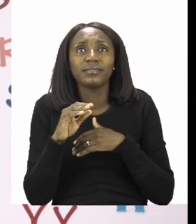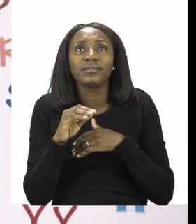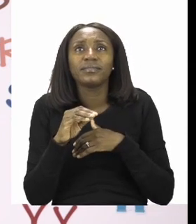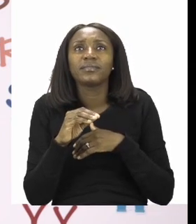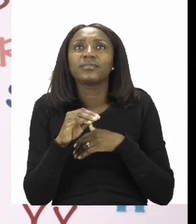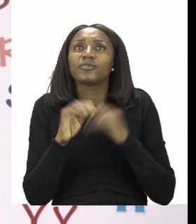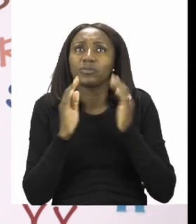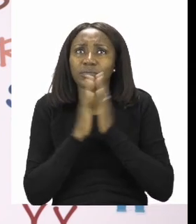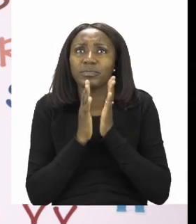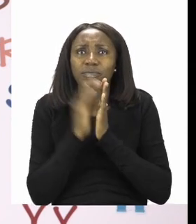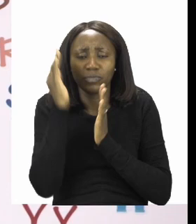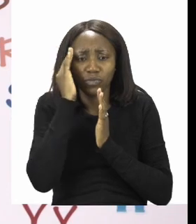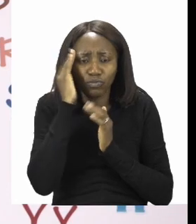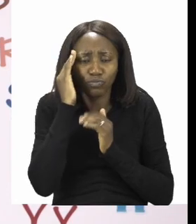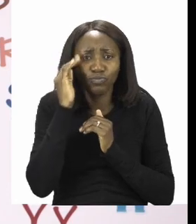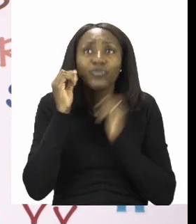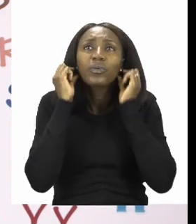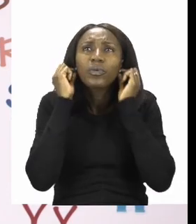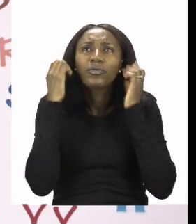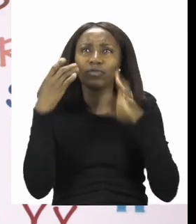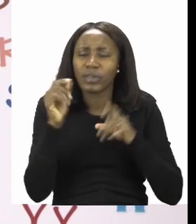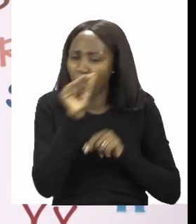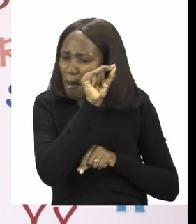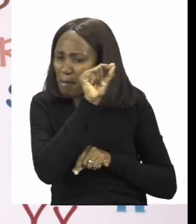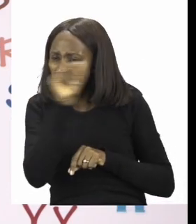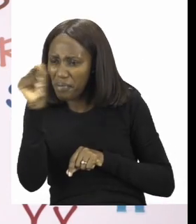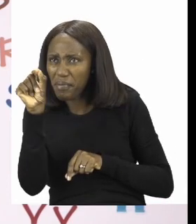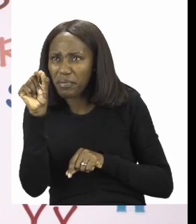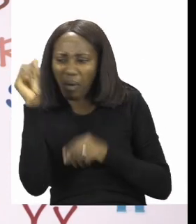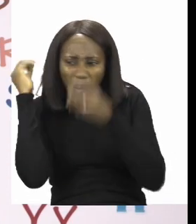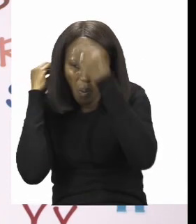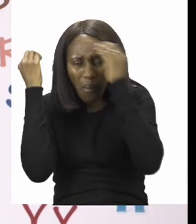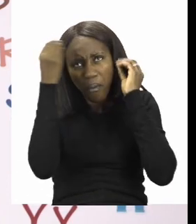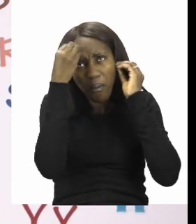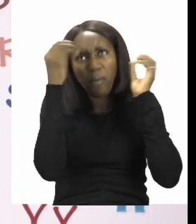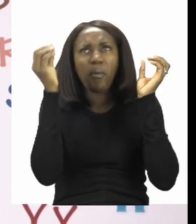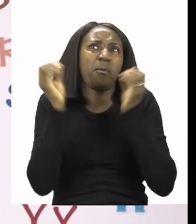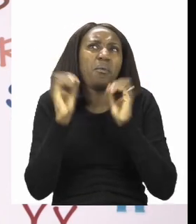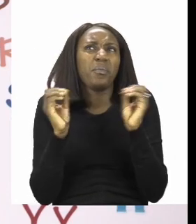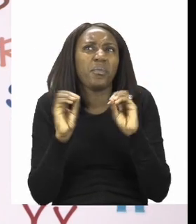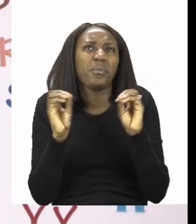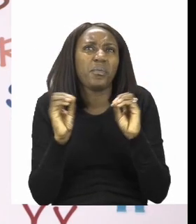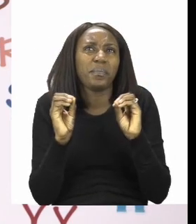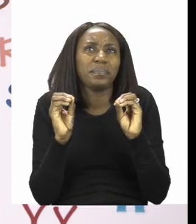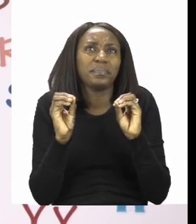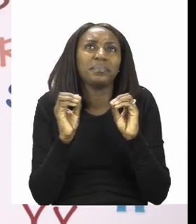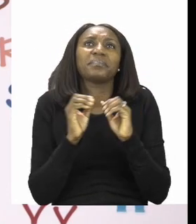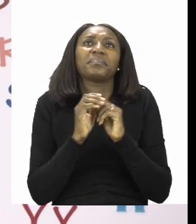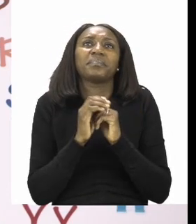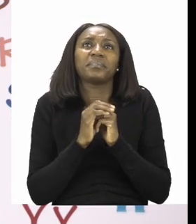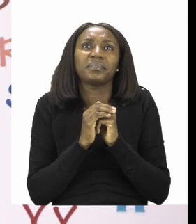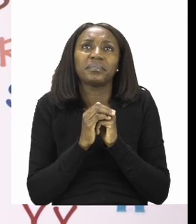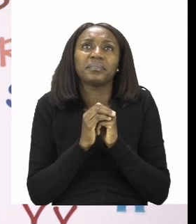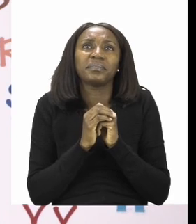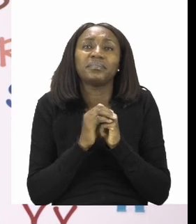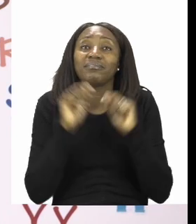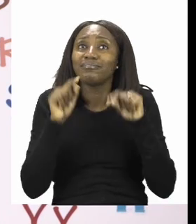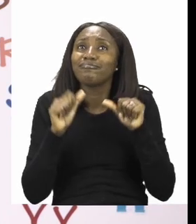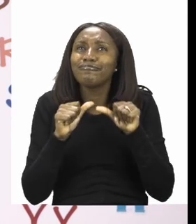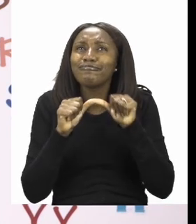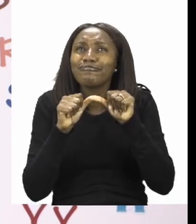we are going to cross out the word ears so that we don't look for it again. Let's now try another